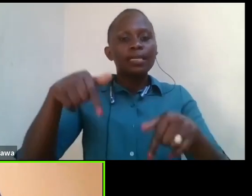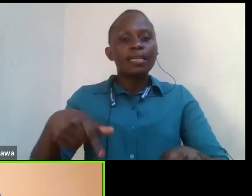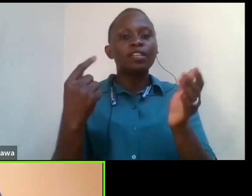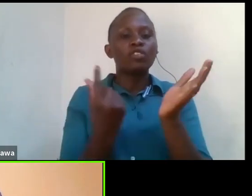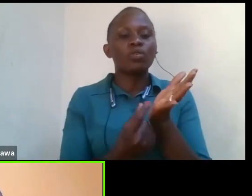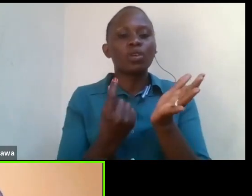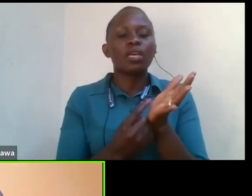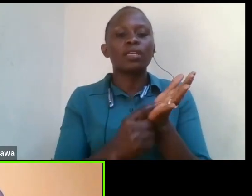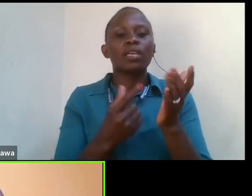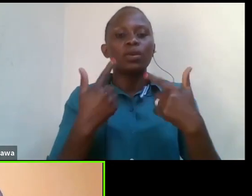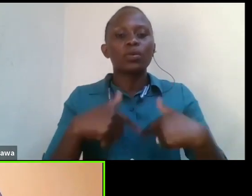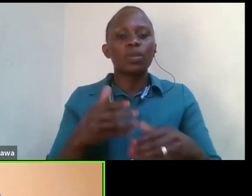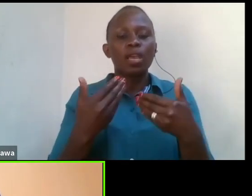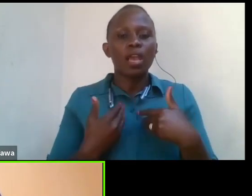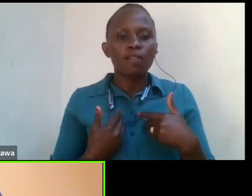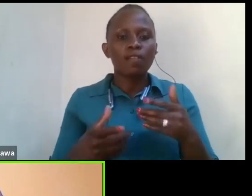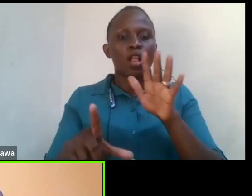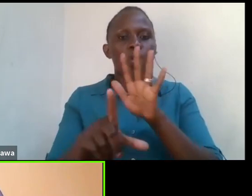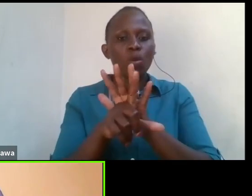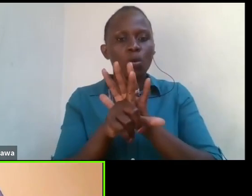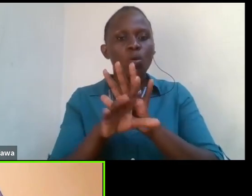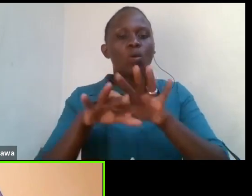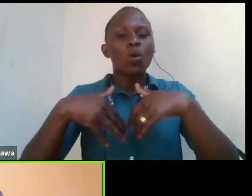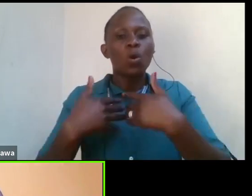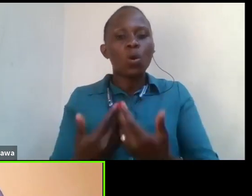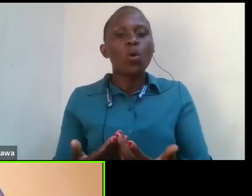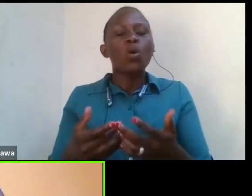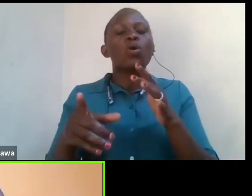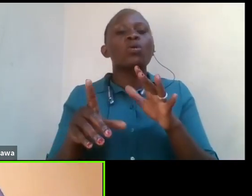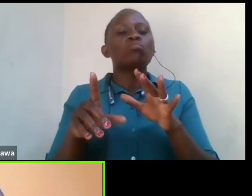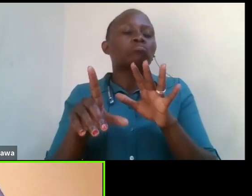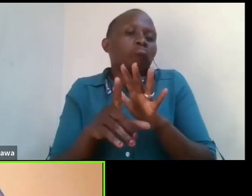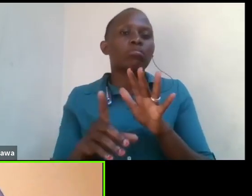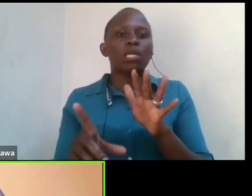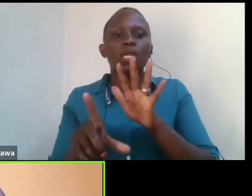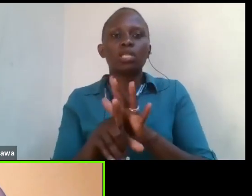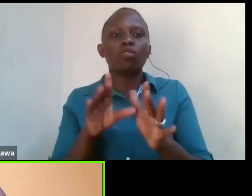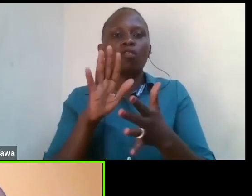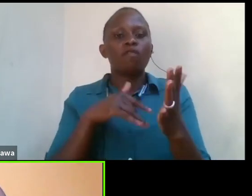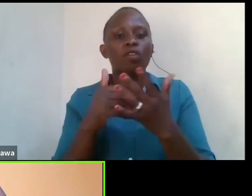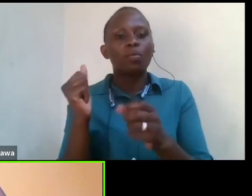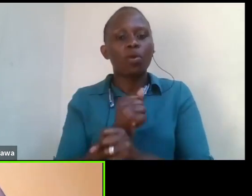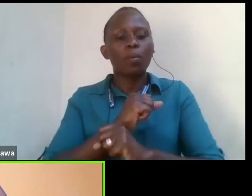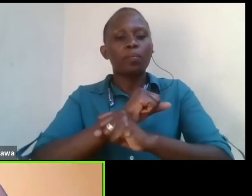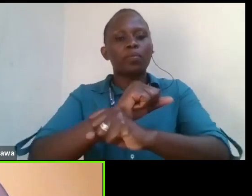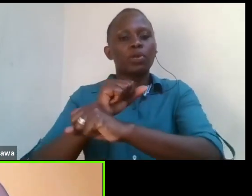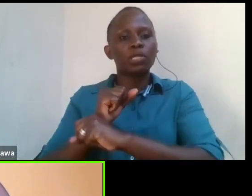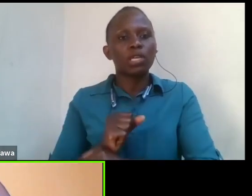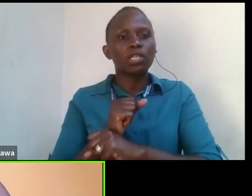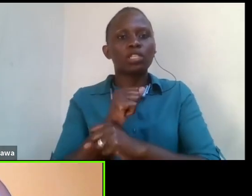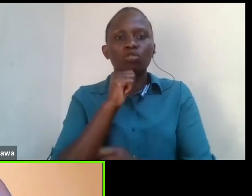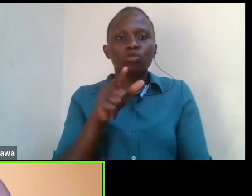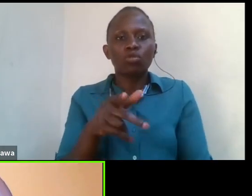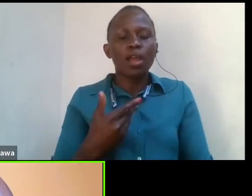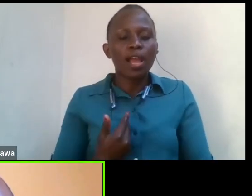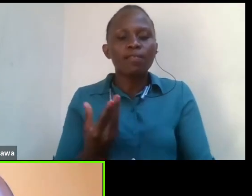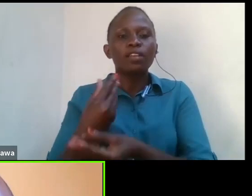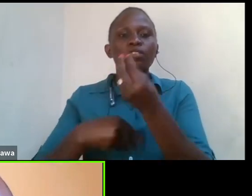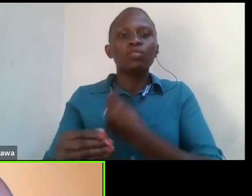we've got a law or legal framework that actually protects not you having a trade secret,